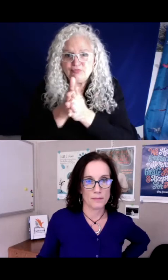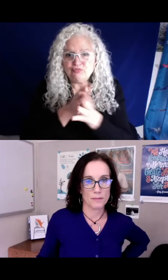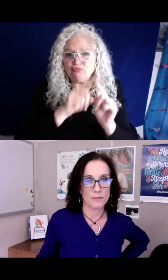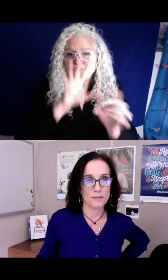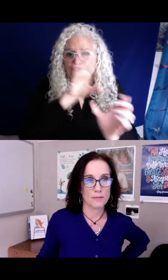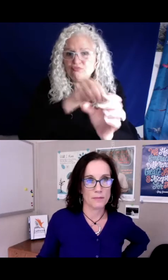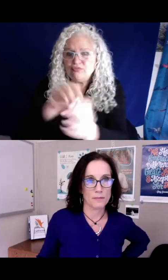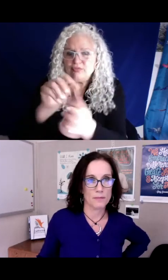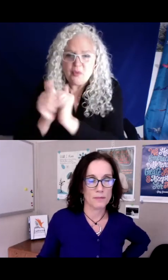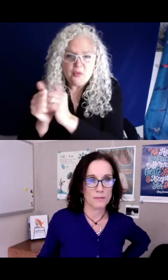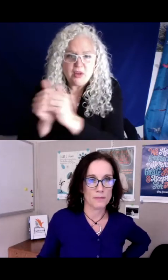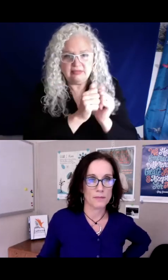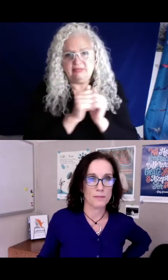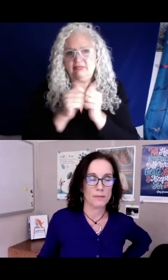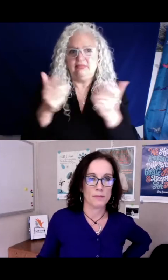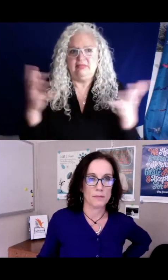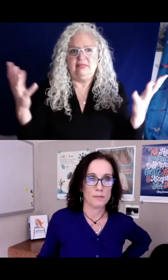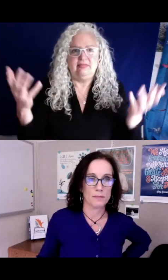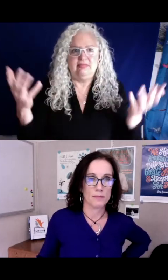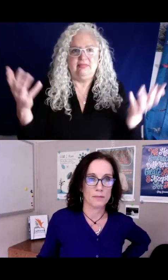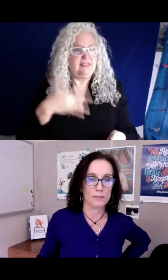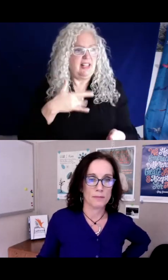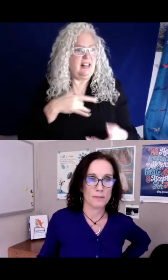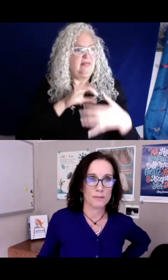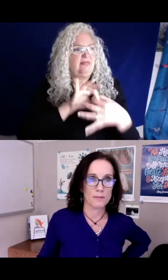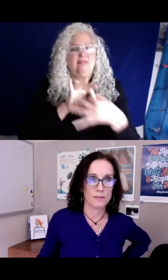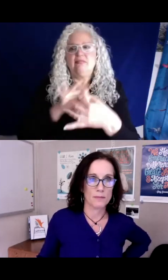And that includes sports, different